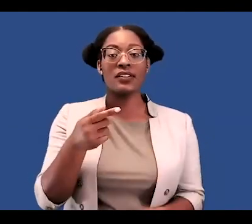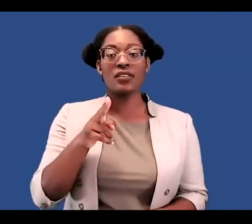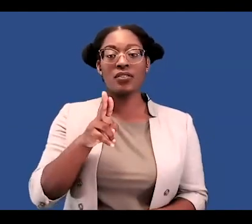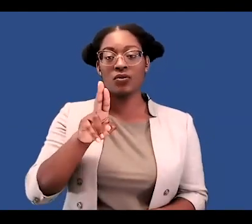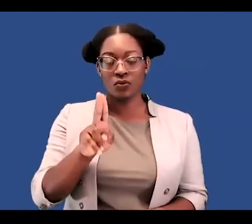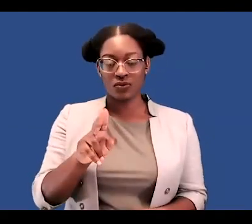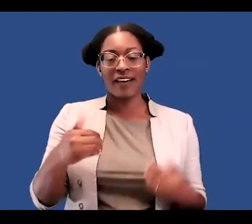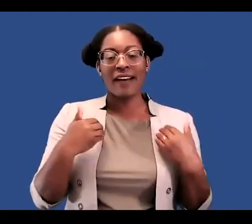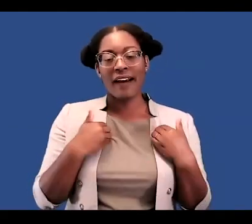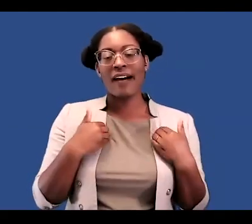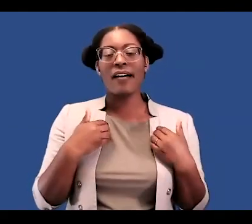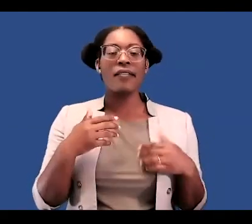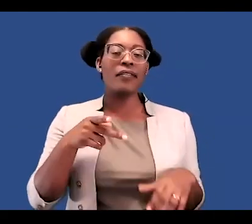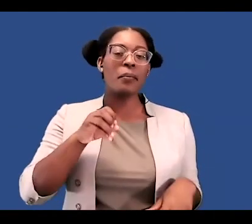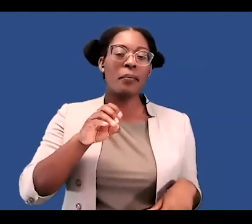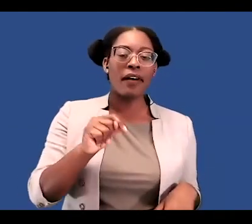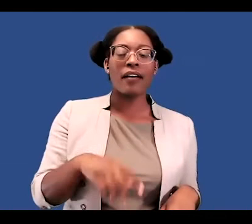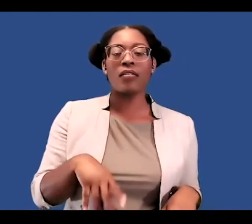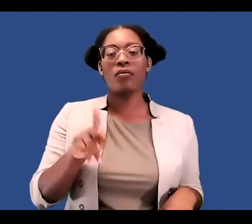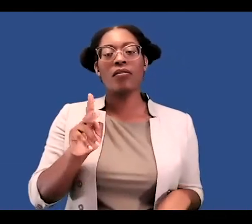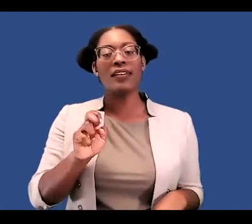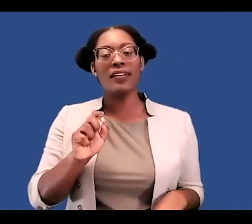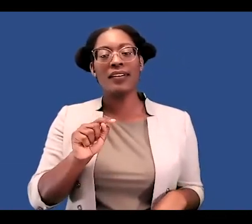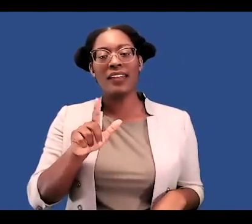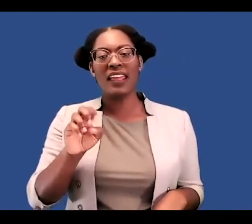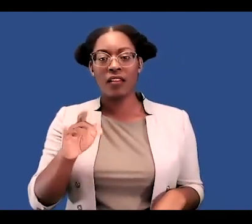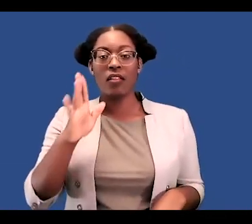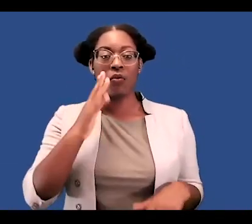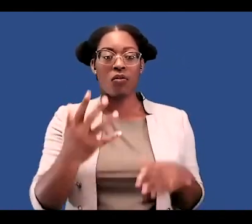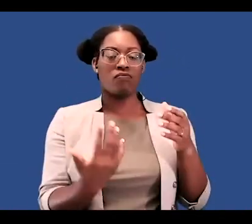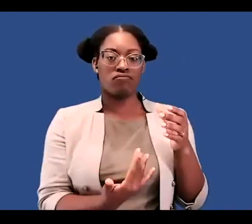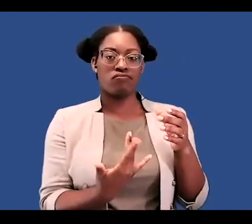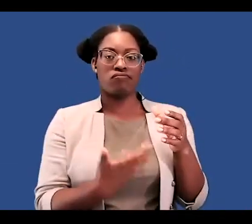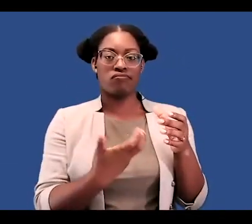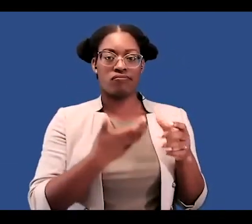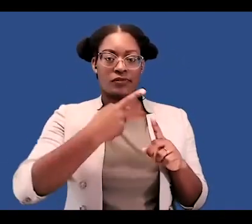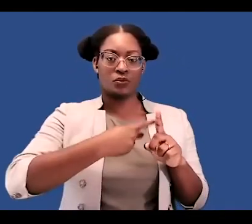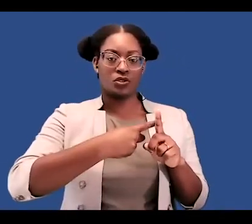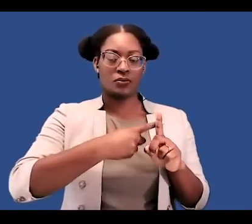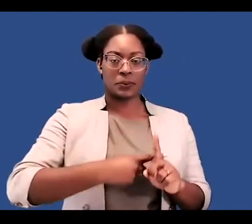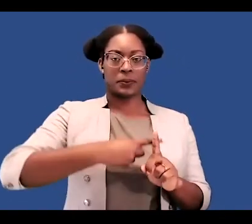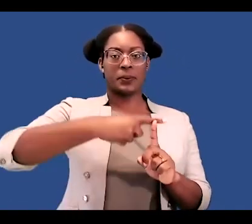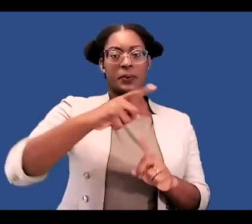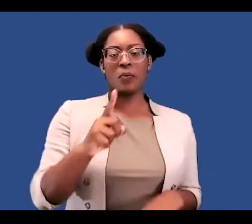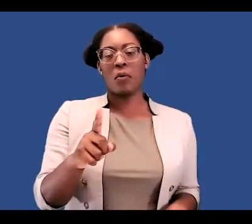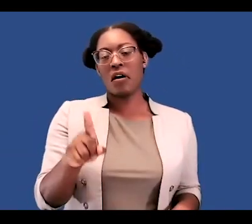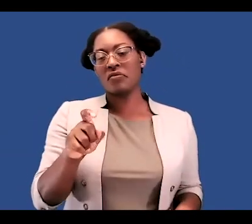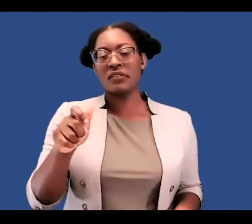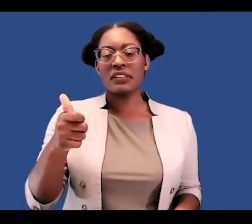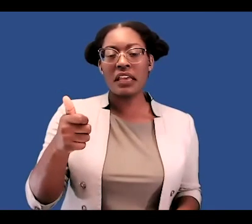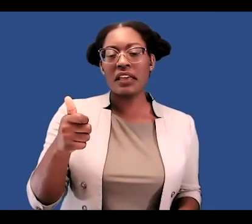degrees or 120 degrees. I don't have that, and it's okay. So I usually just boil up some water on